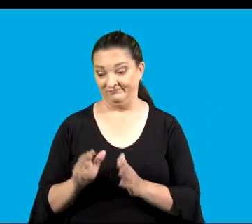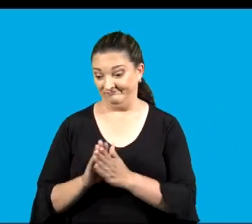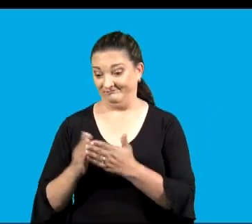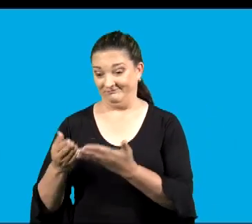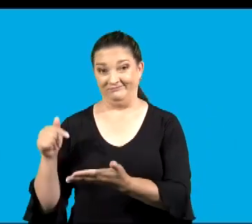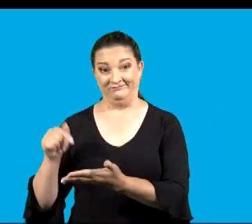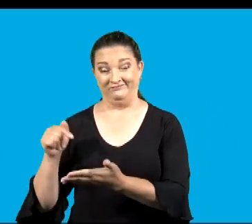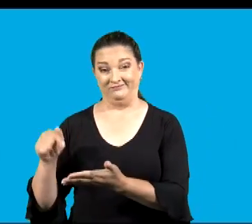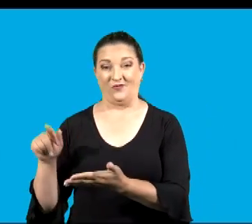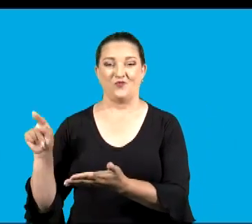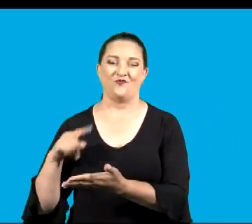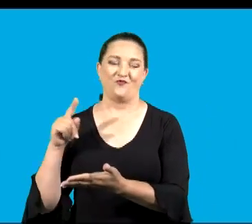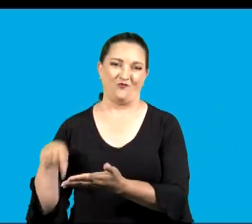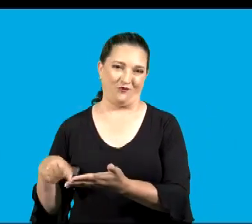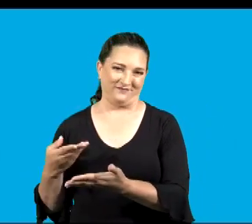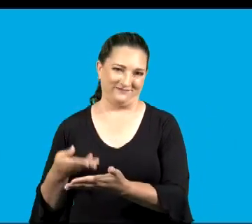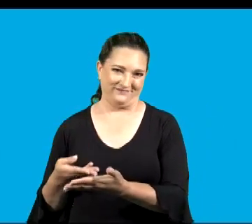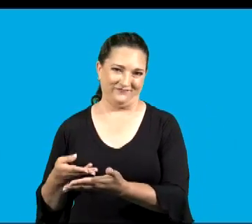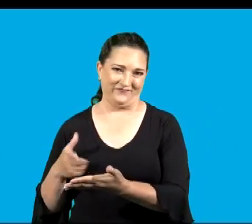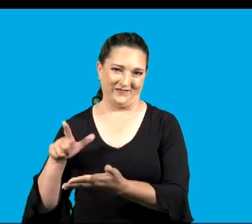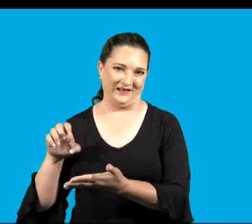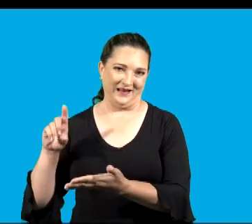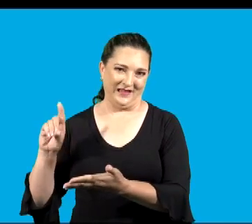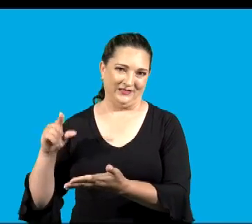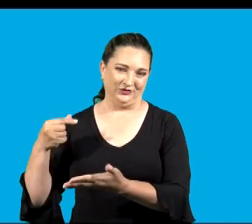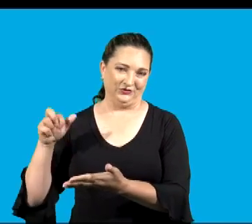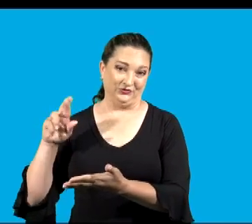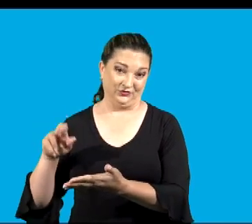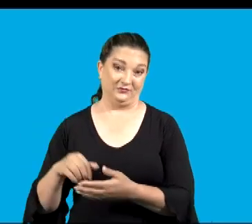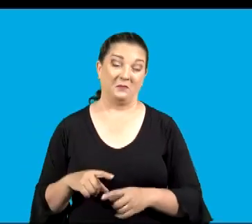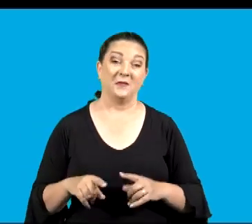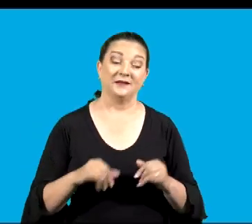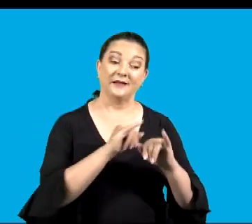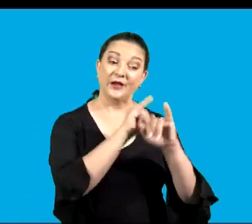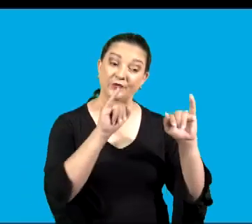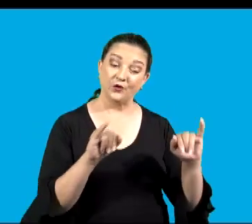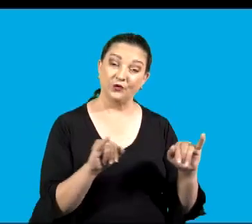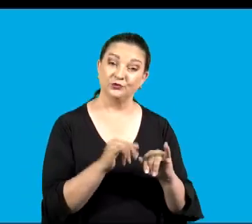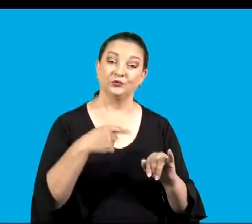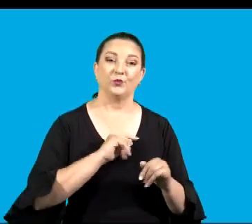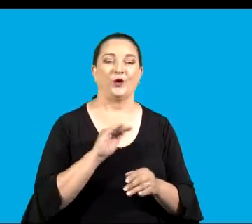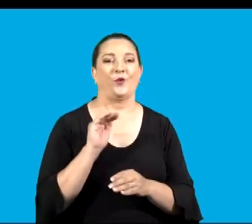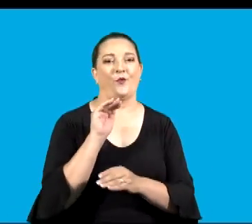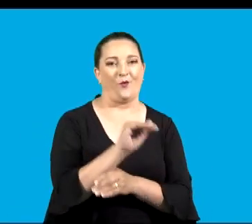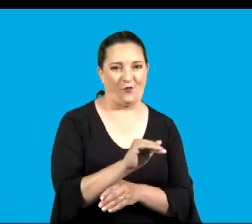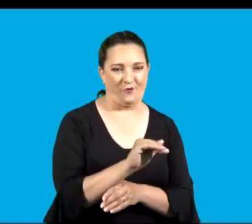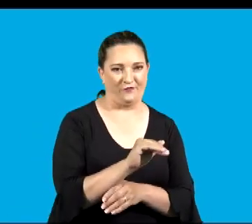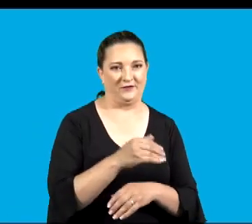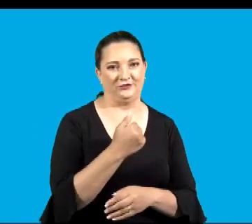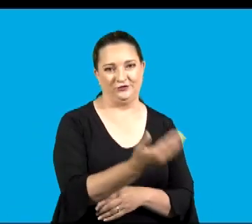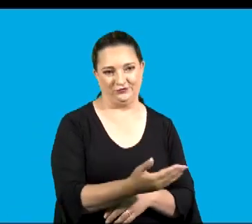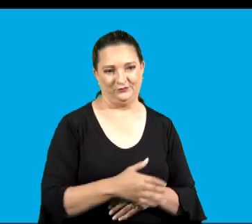therefore incorrect with the amount that we have in the ledger. Remember, it's an invoice, so we have overstated an invoice. So we'll come here, then we